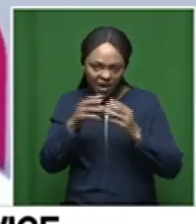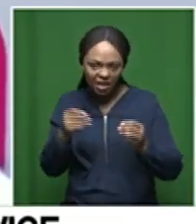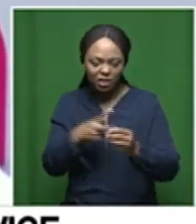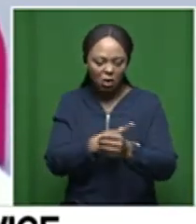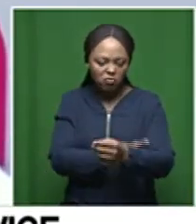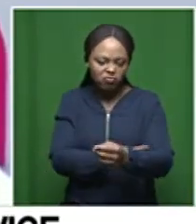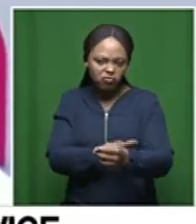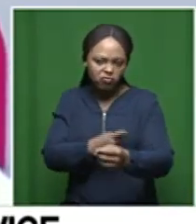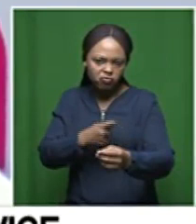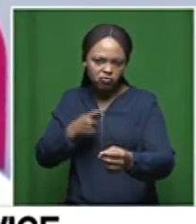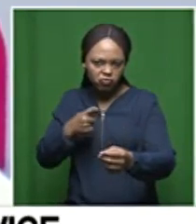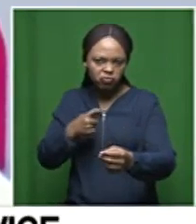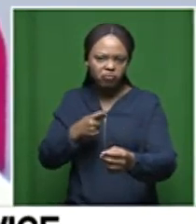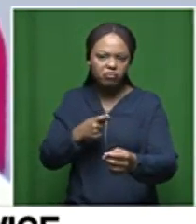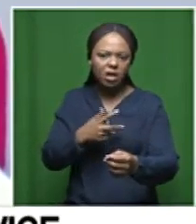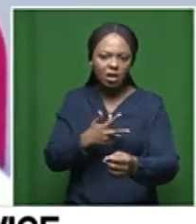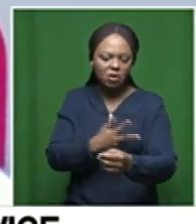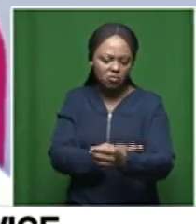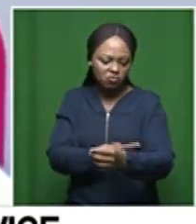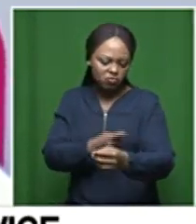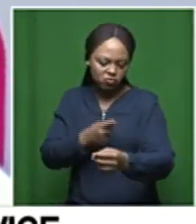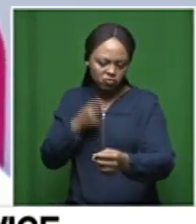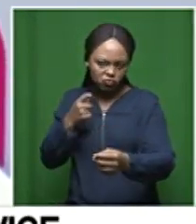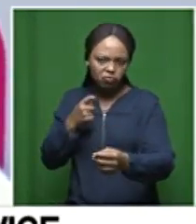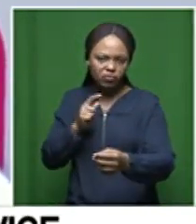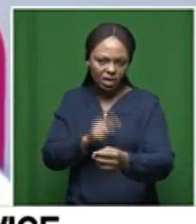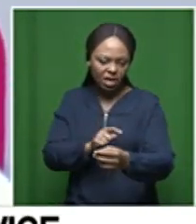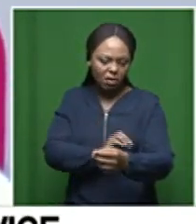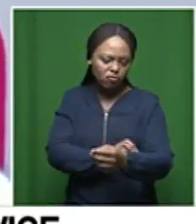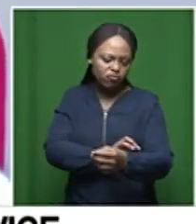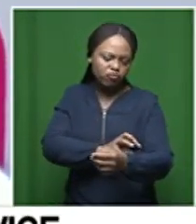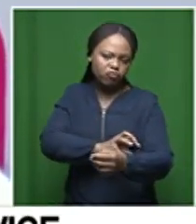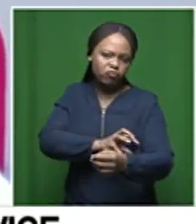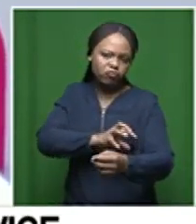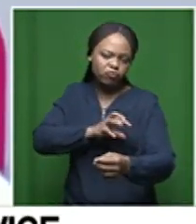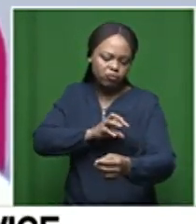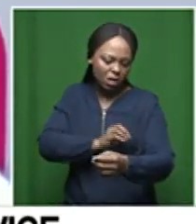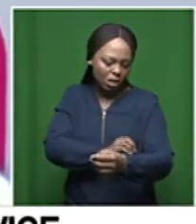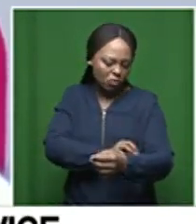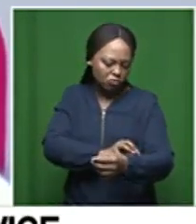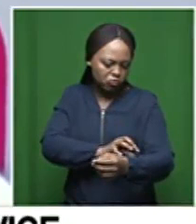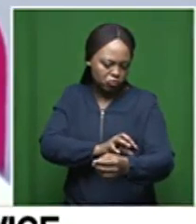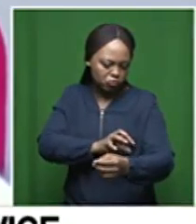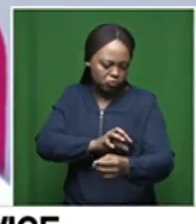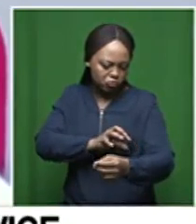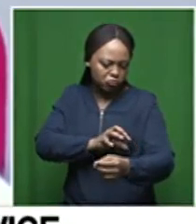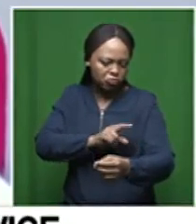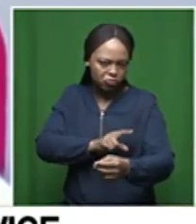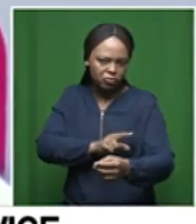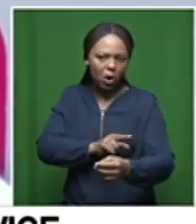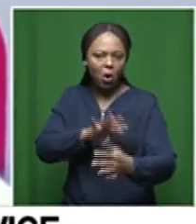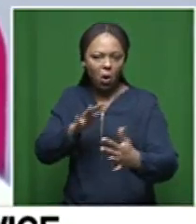where the needle was inserted, or they might get, for instance, a hematoma which would be a bit of swelling